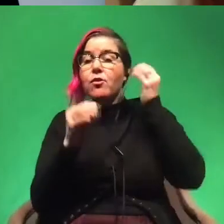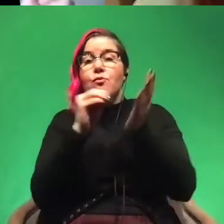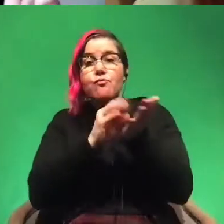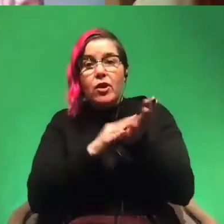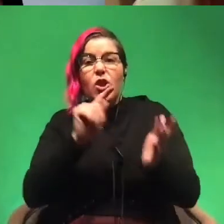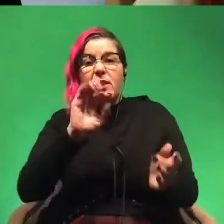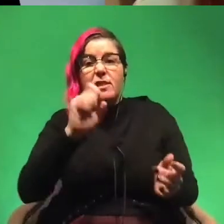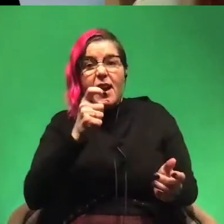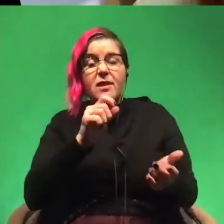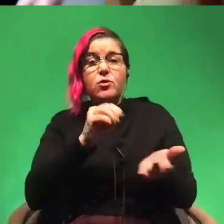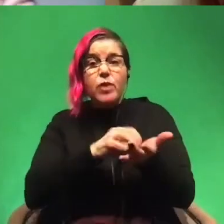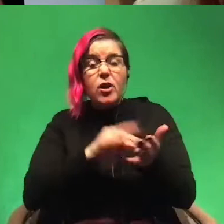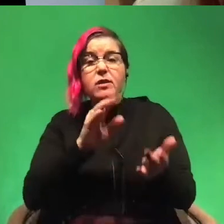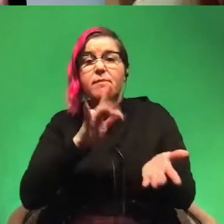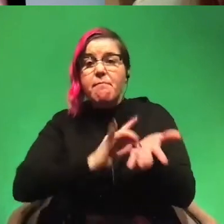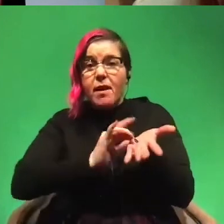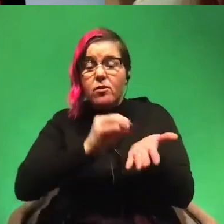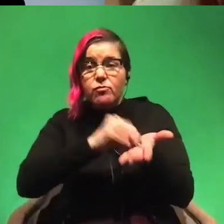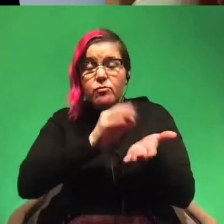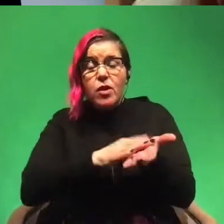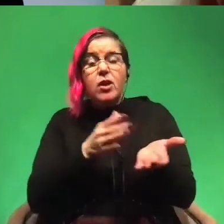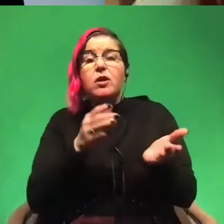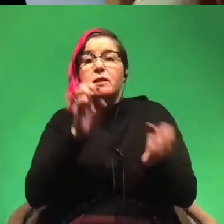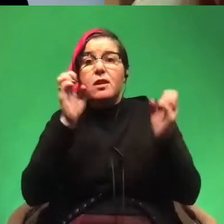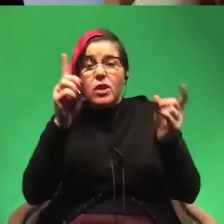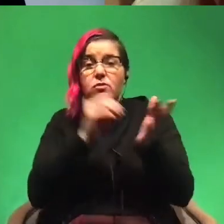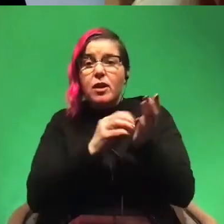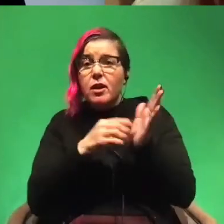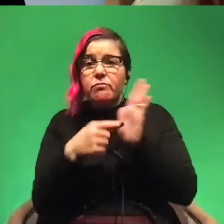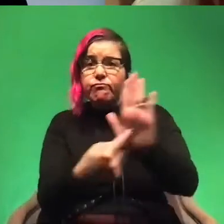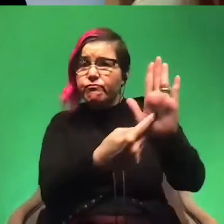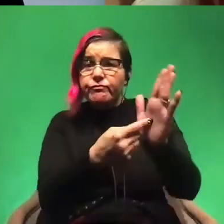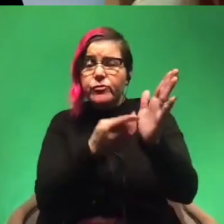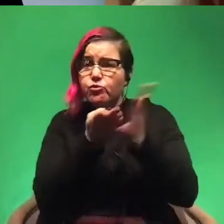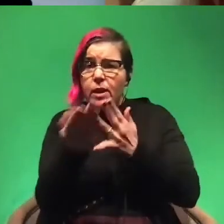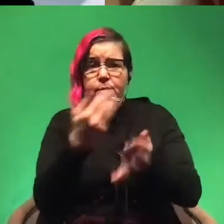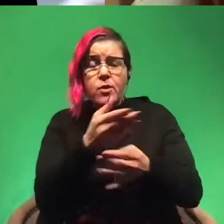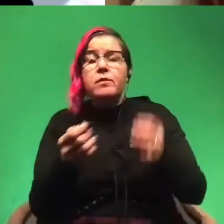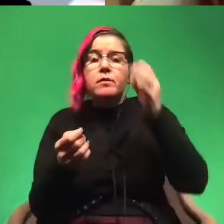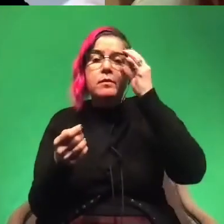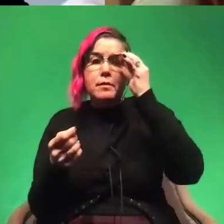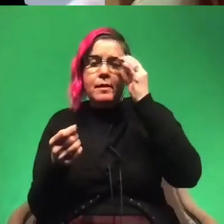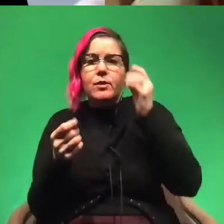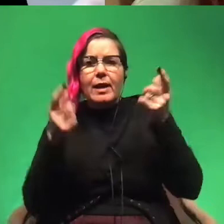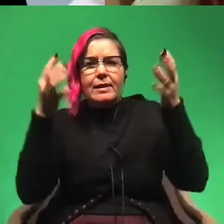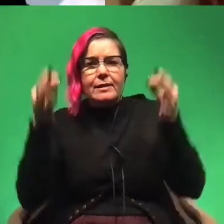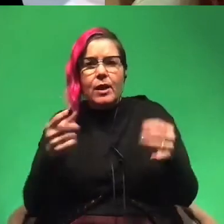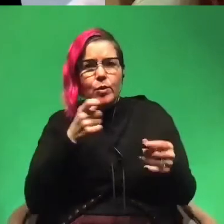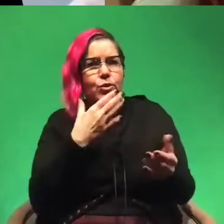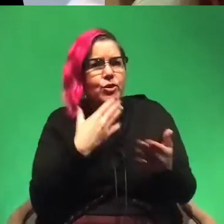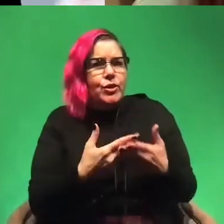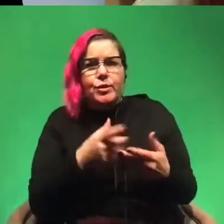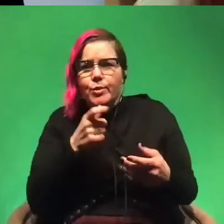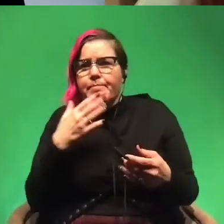it's tax records, whether it's medical records, whether it's some education. All of those things really factor into deciding who is a good facility or not.